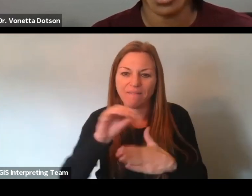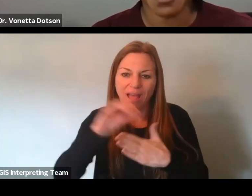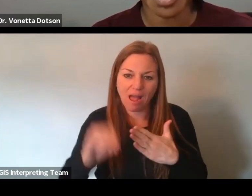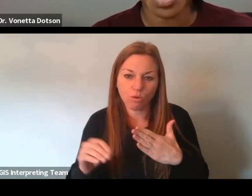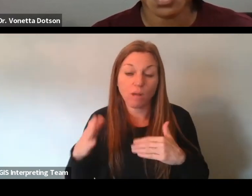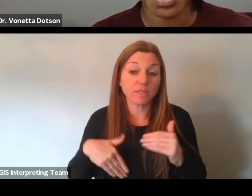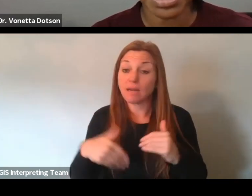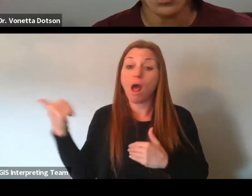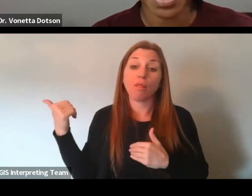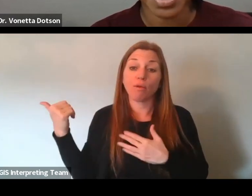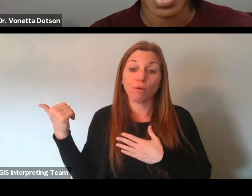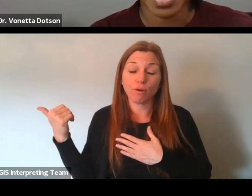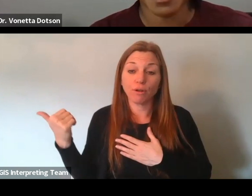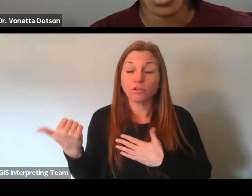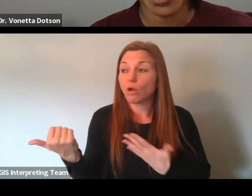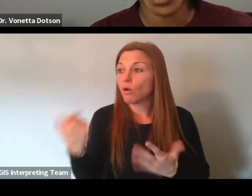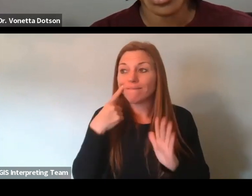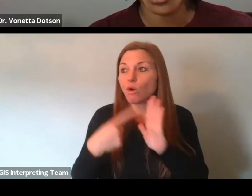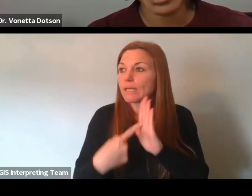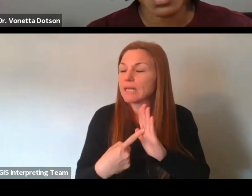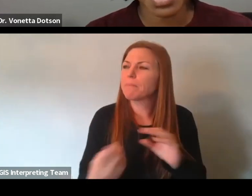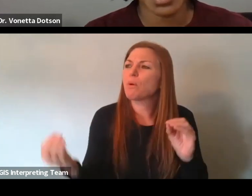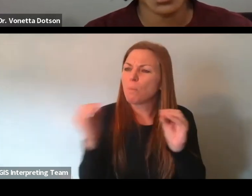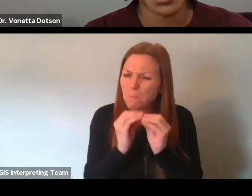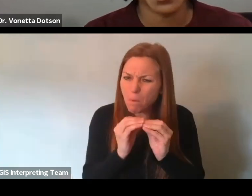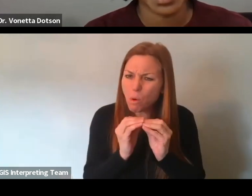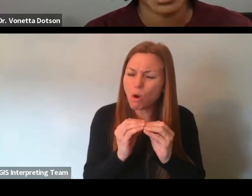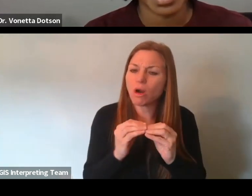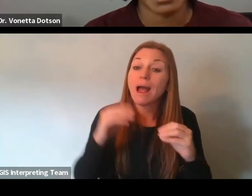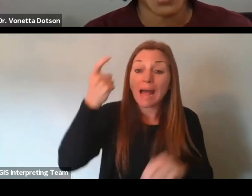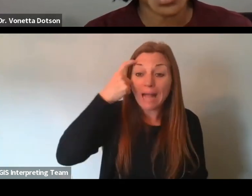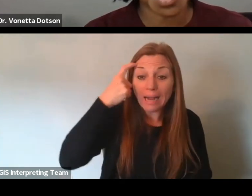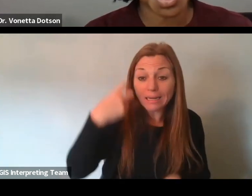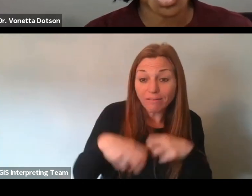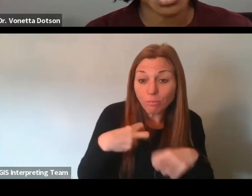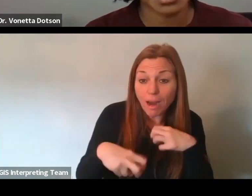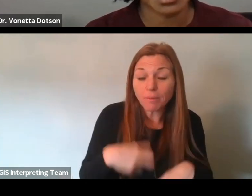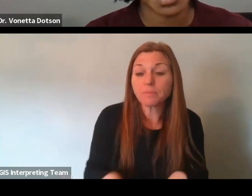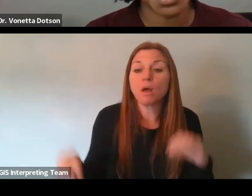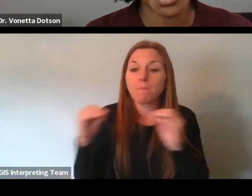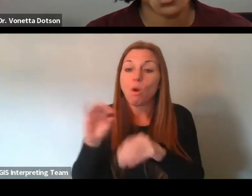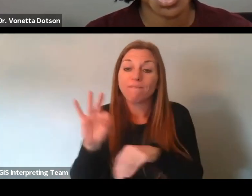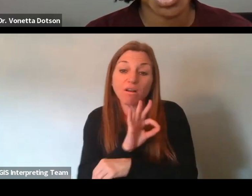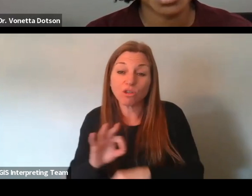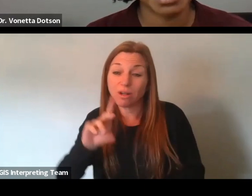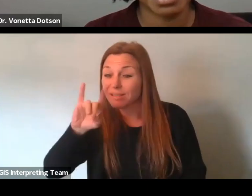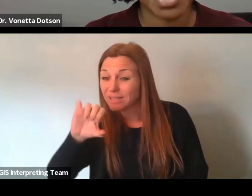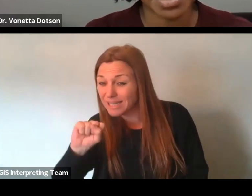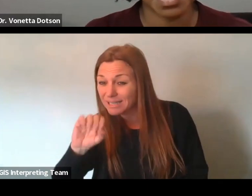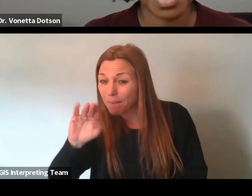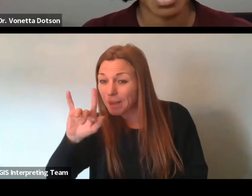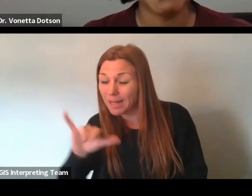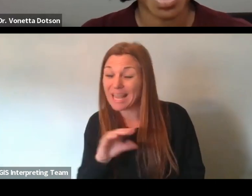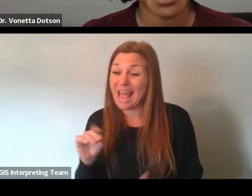more cognitive problems, there's more functional disability, and there's worse treatment outcomes in vascular